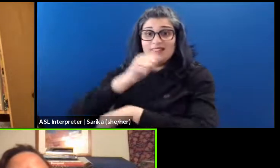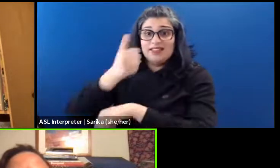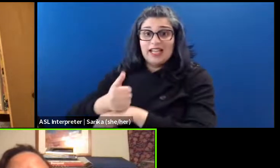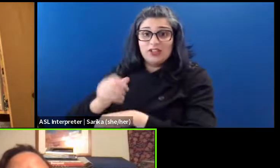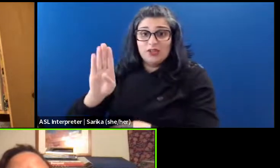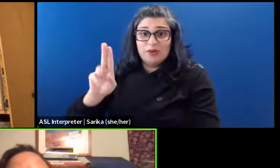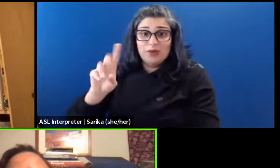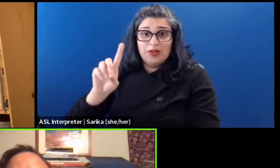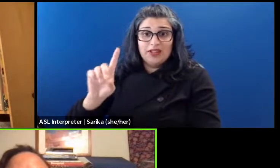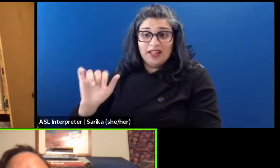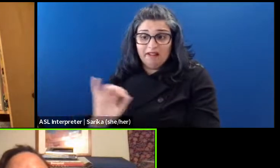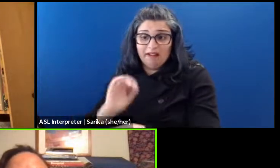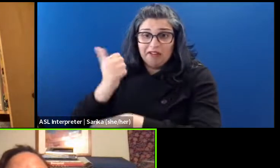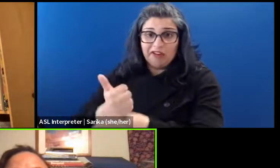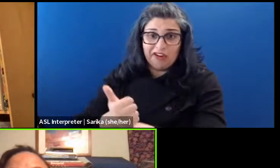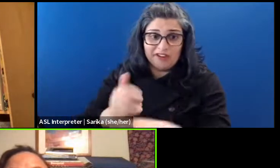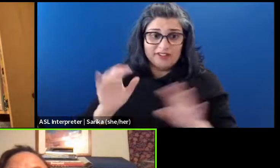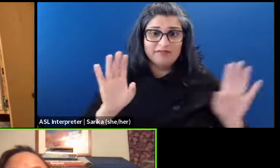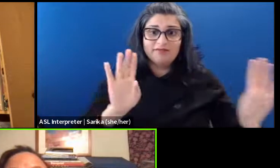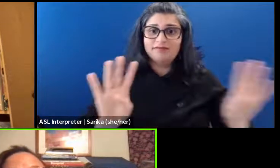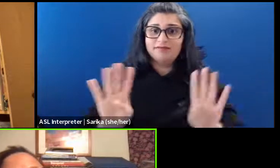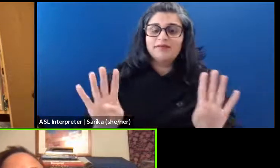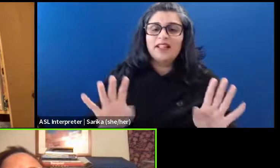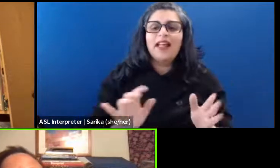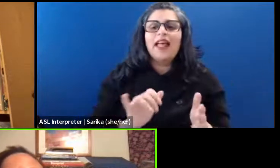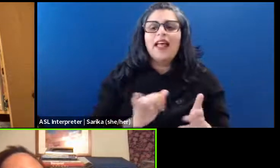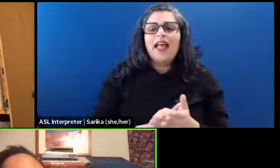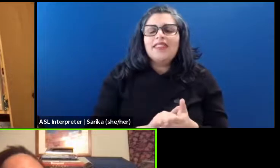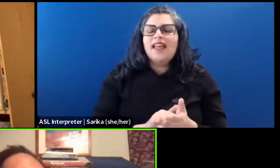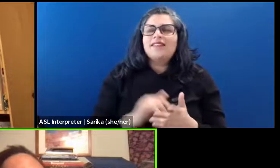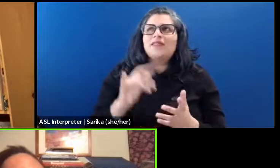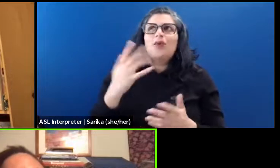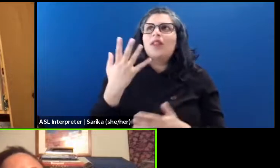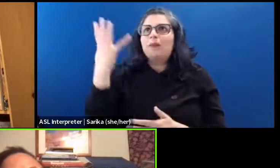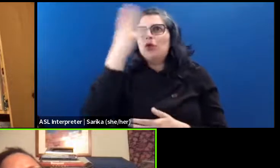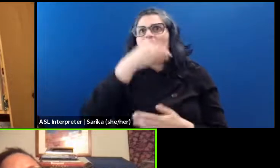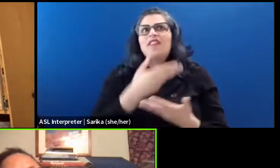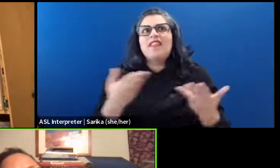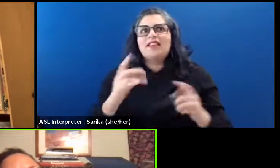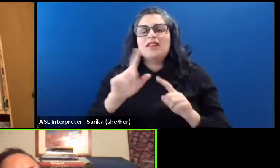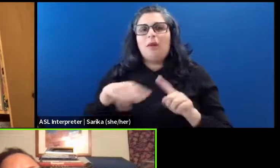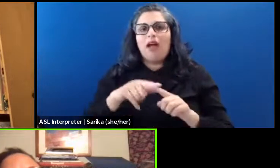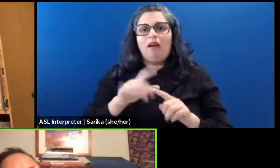beautiful things that African people of African descent